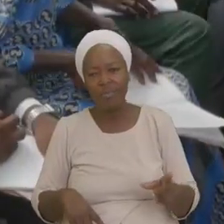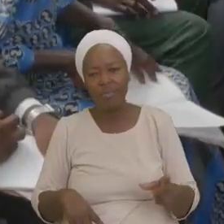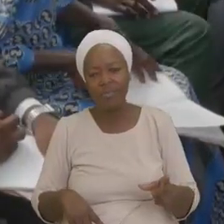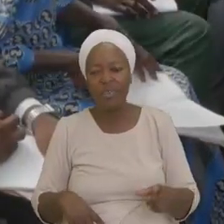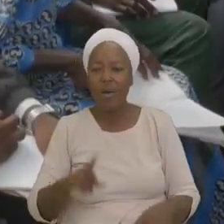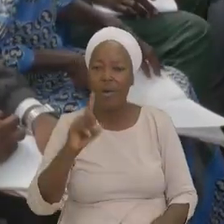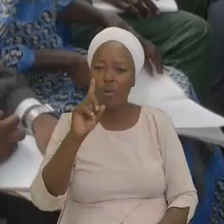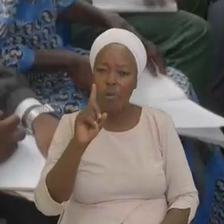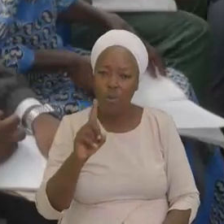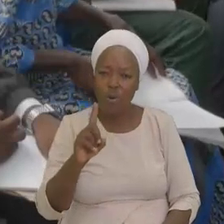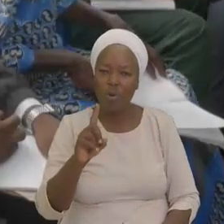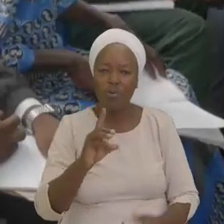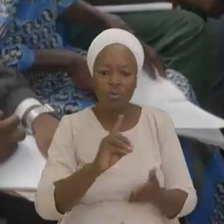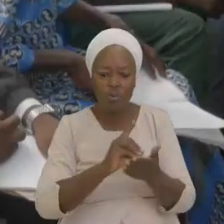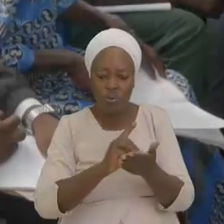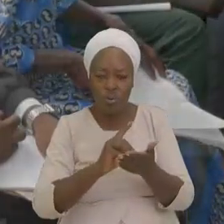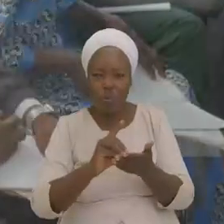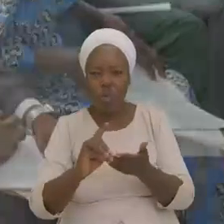One week after,